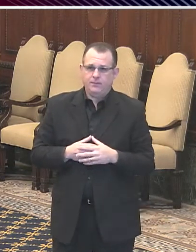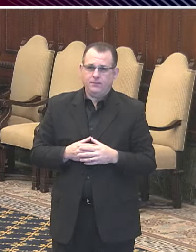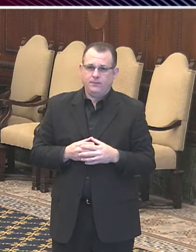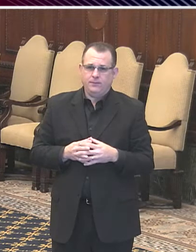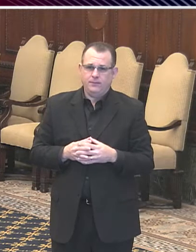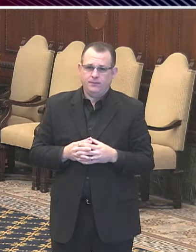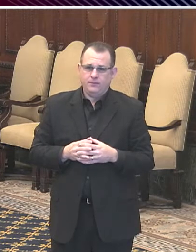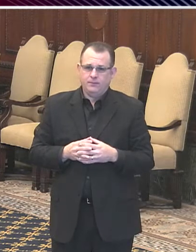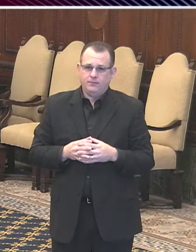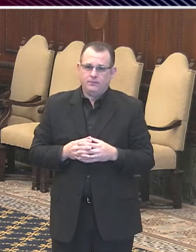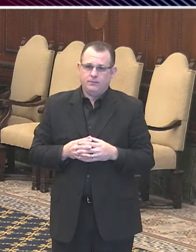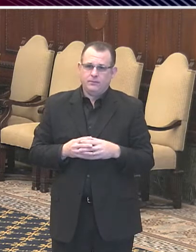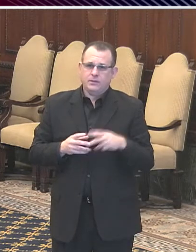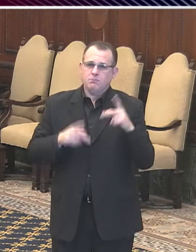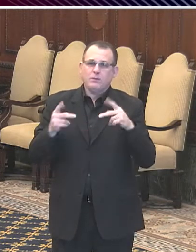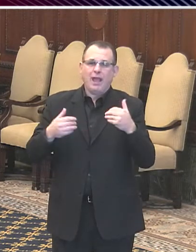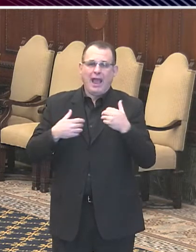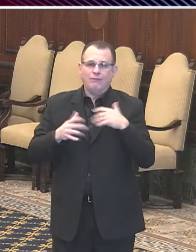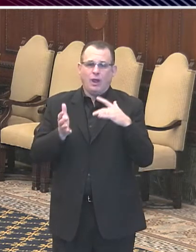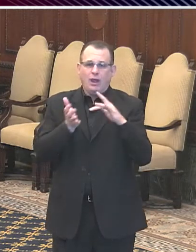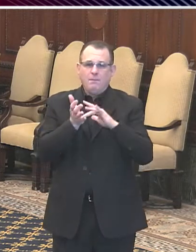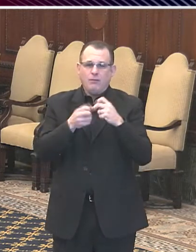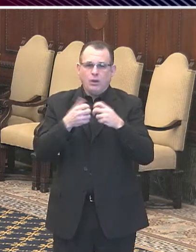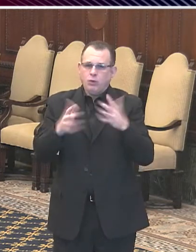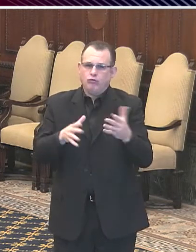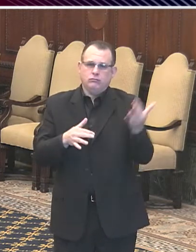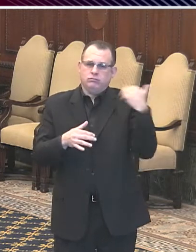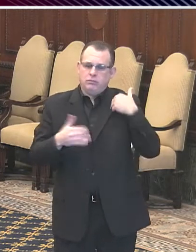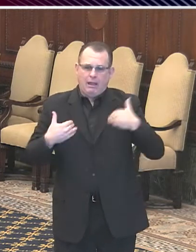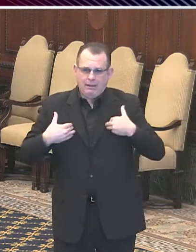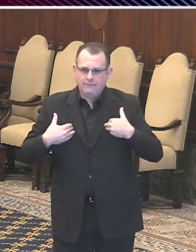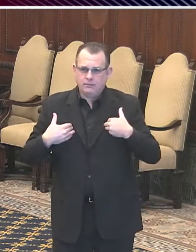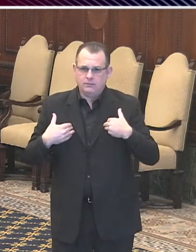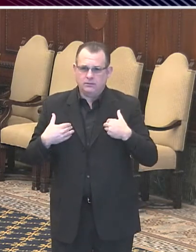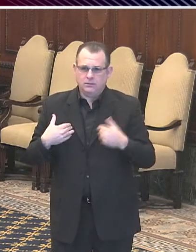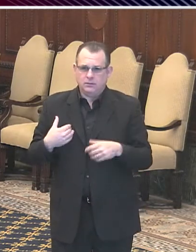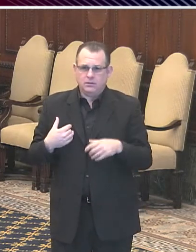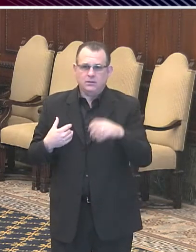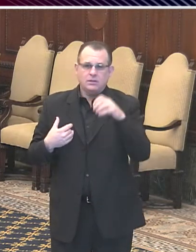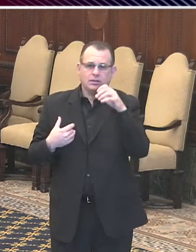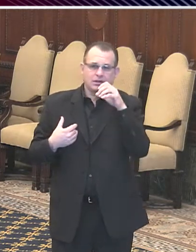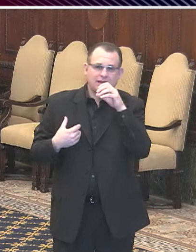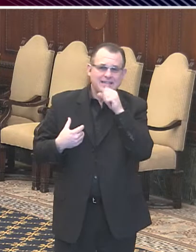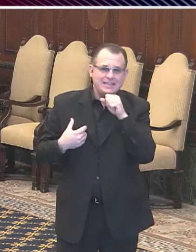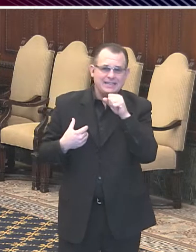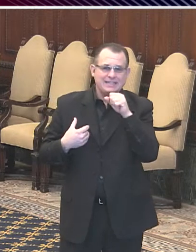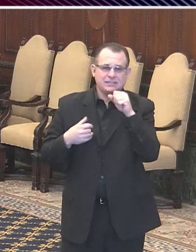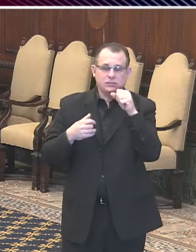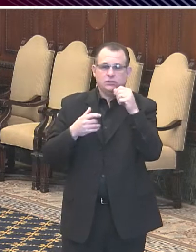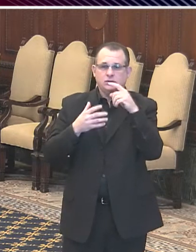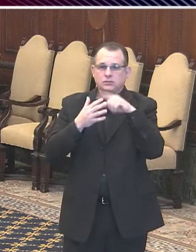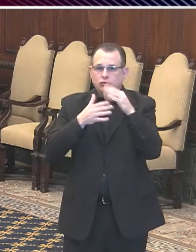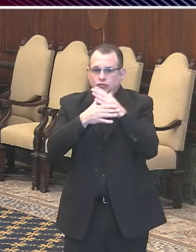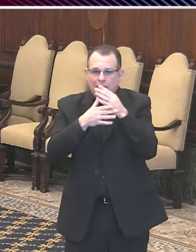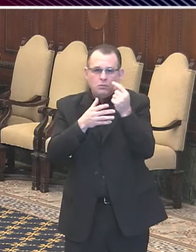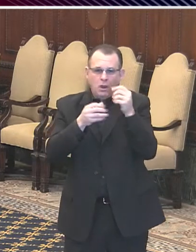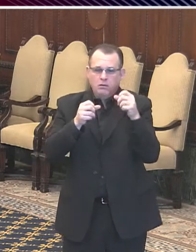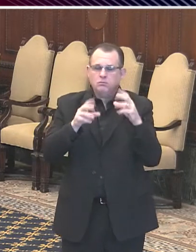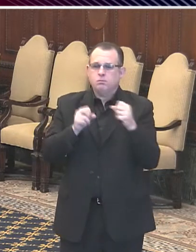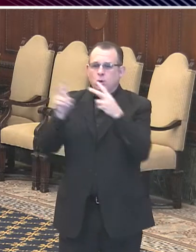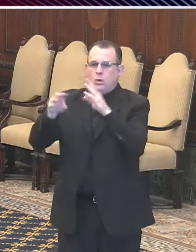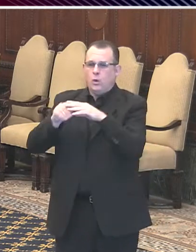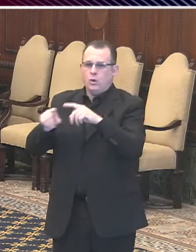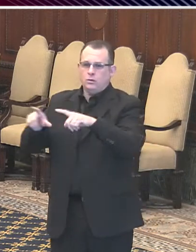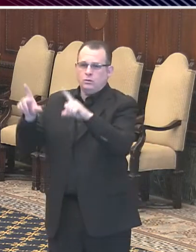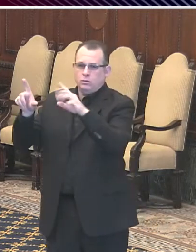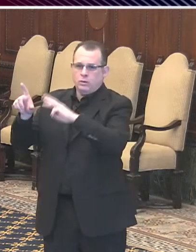conditions. We will be posting the age and race of those people who died on our website. We tried to do that yesterday, couldn't quite get it done, but it should be posted later